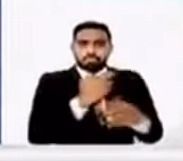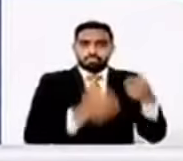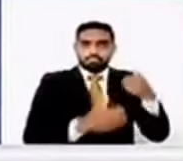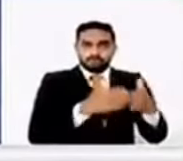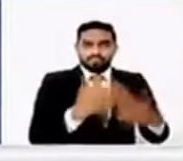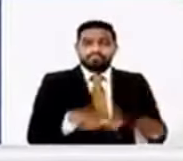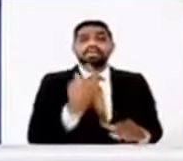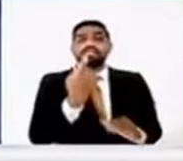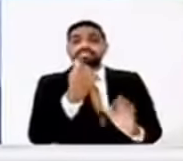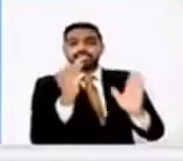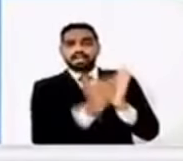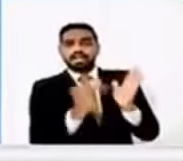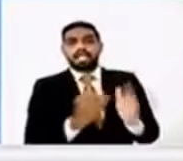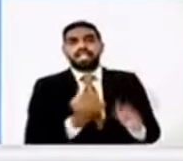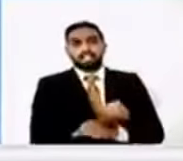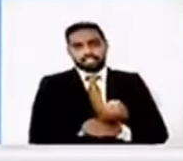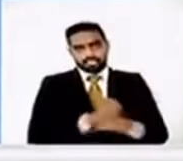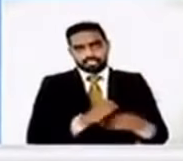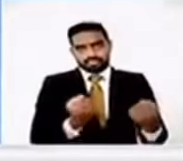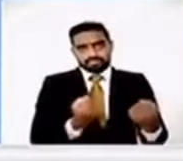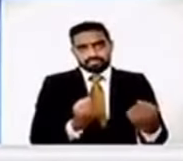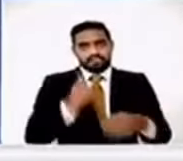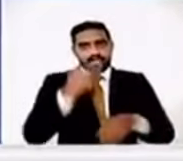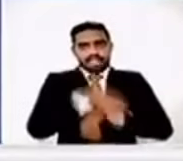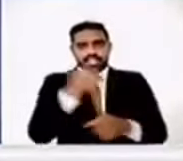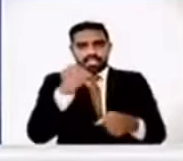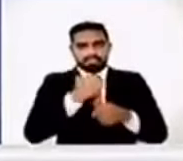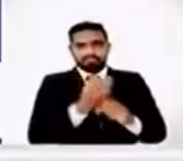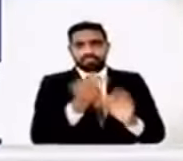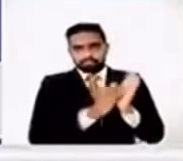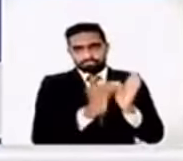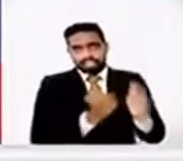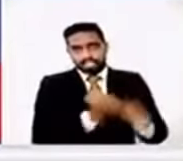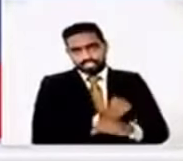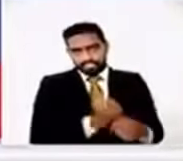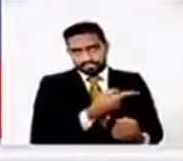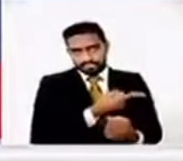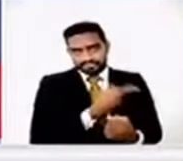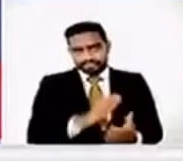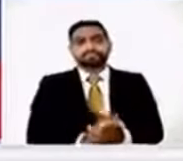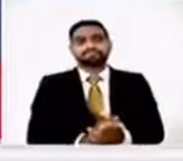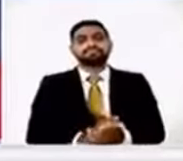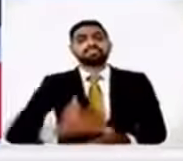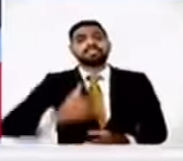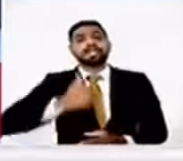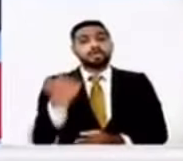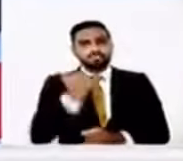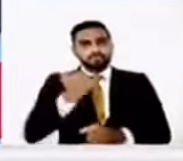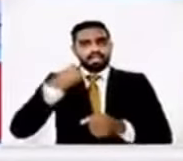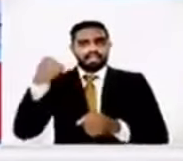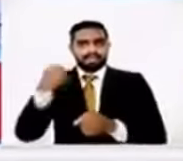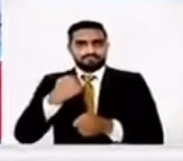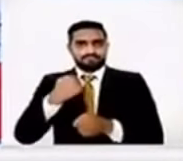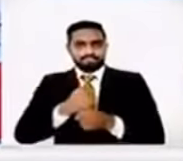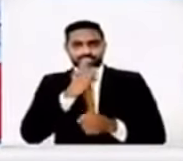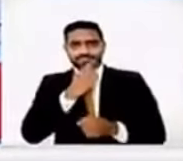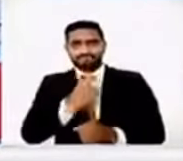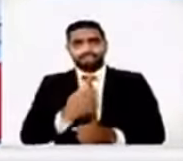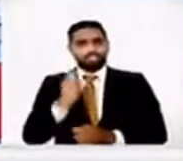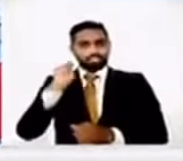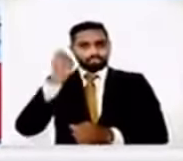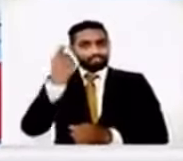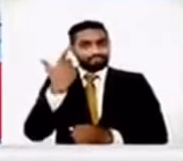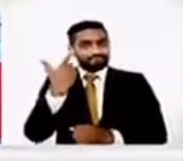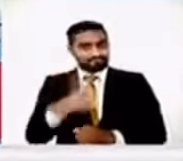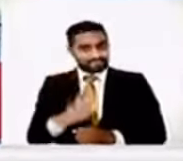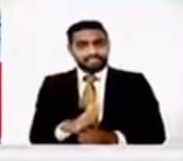the Yahapalne government. And then the new government came into operation, but then came the COVID. So